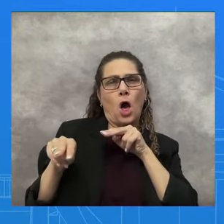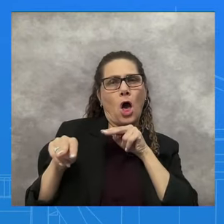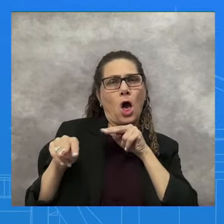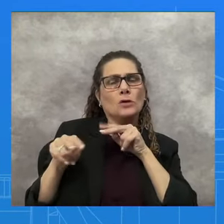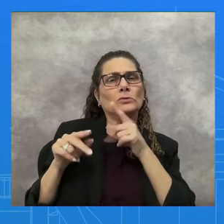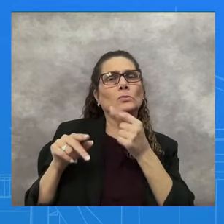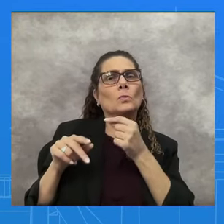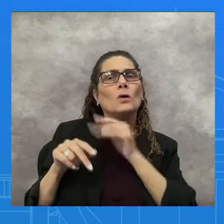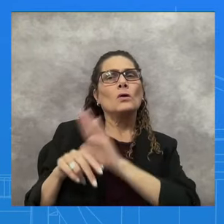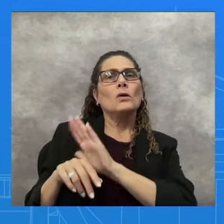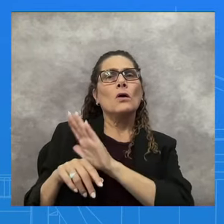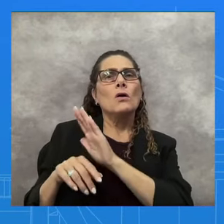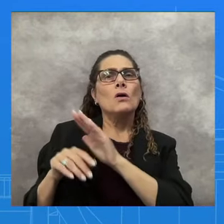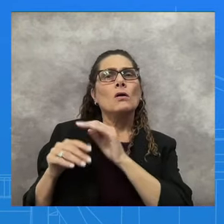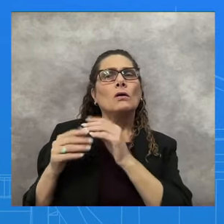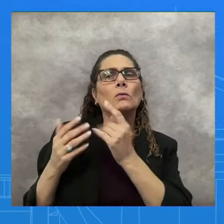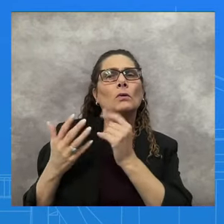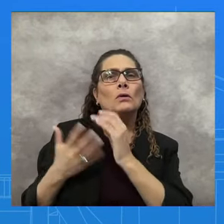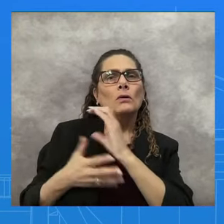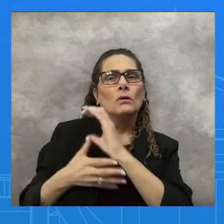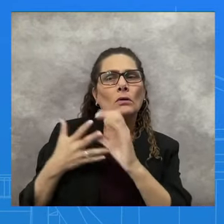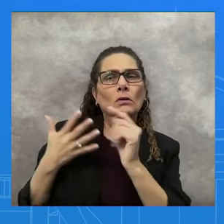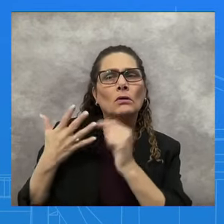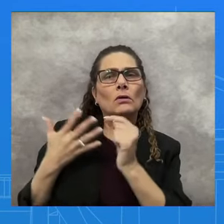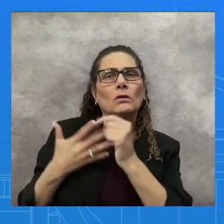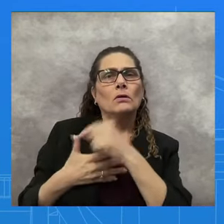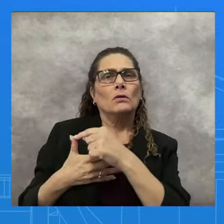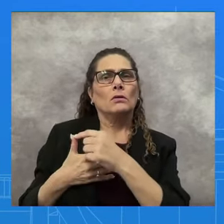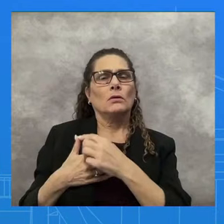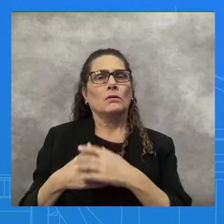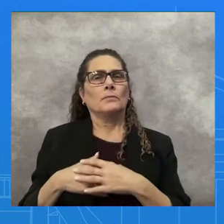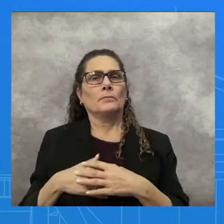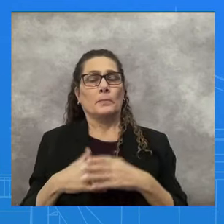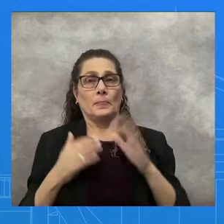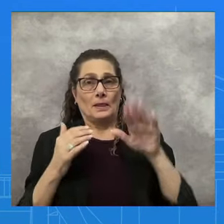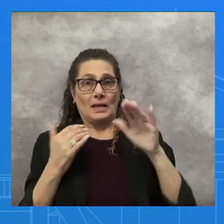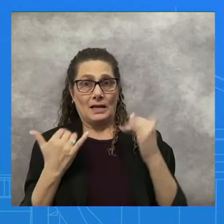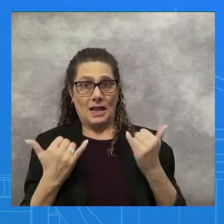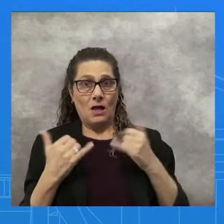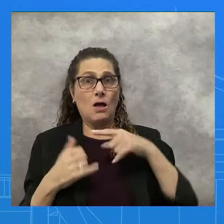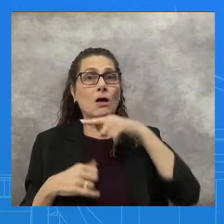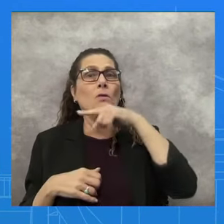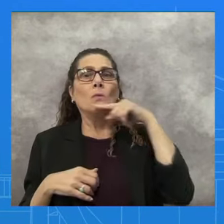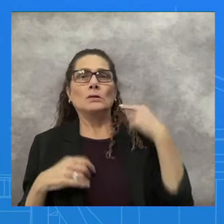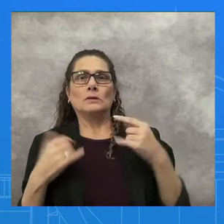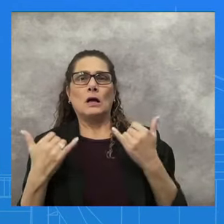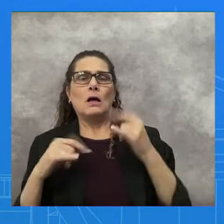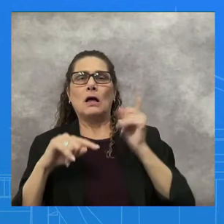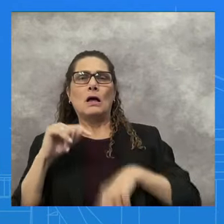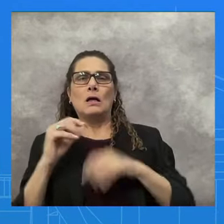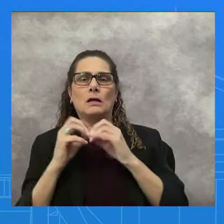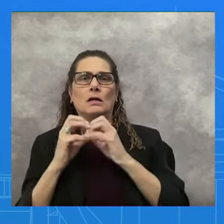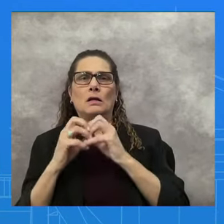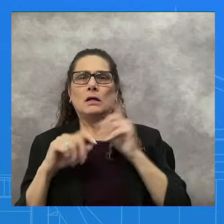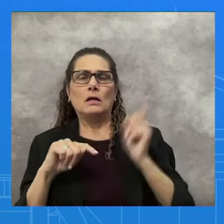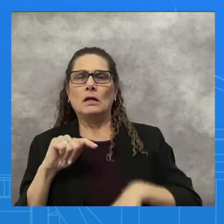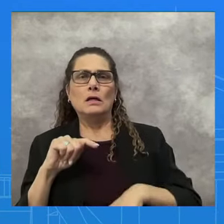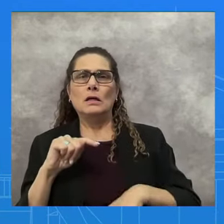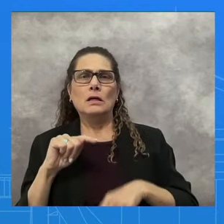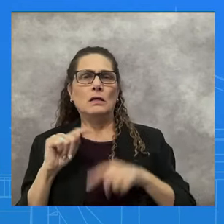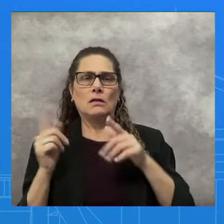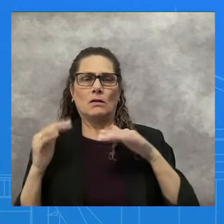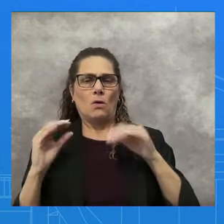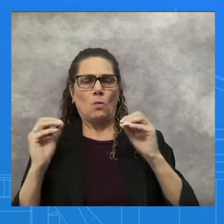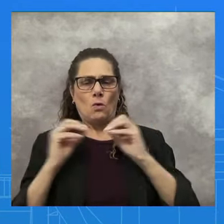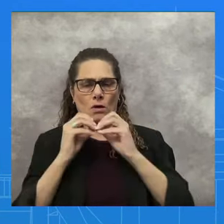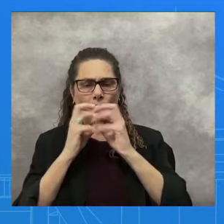I want to reiterate, it is not an active capability, and it has not yet been deployed. Thank you, Admiral. When